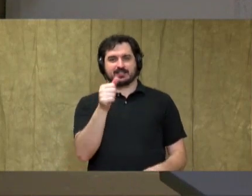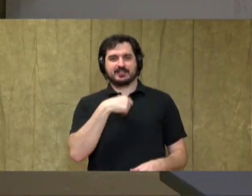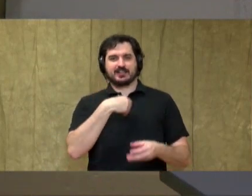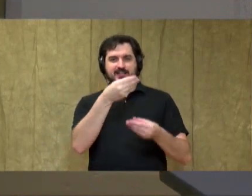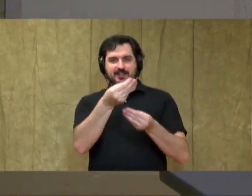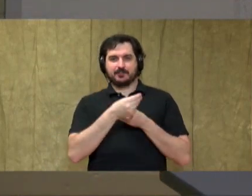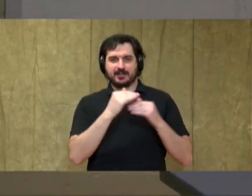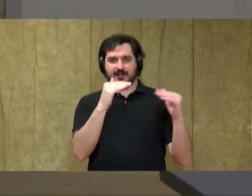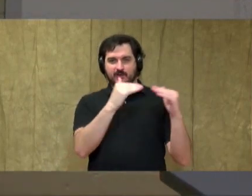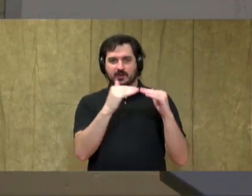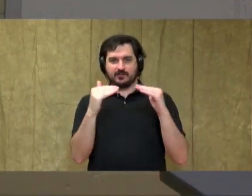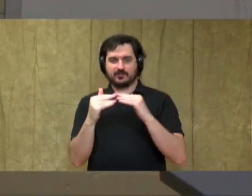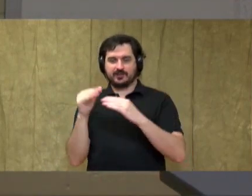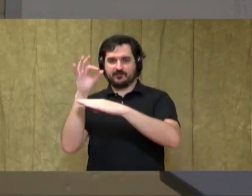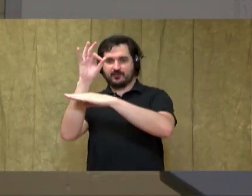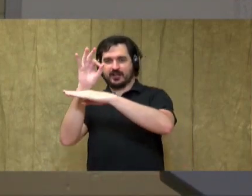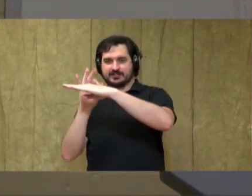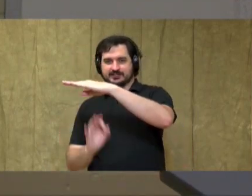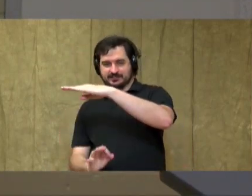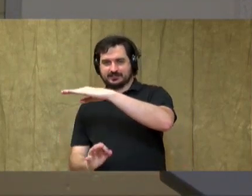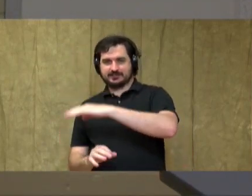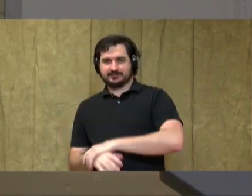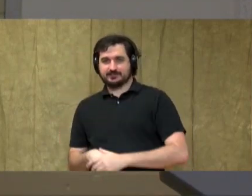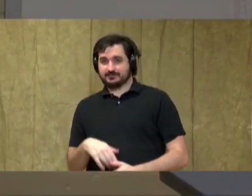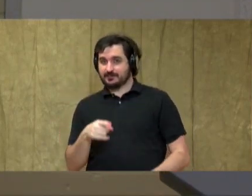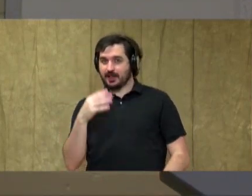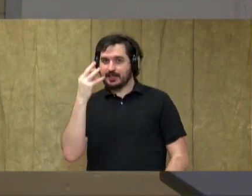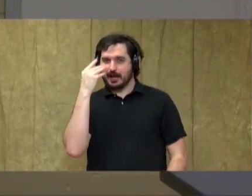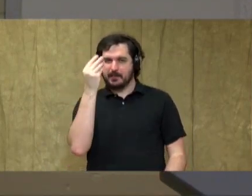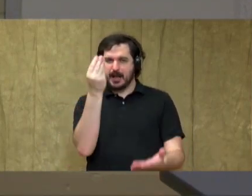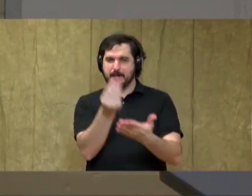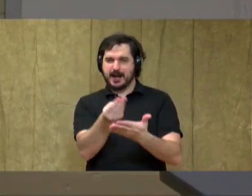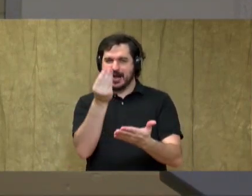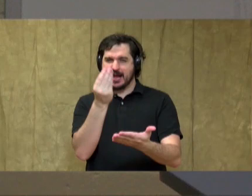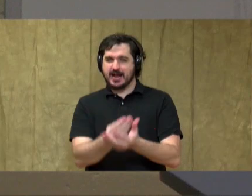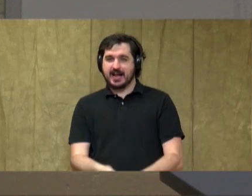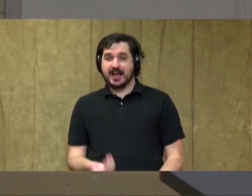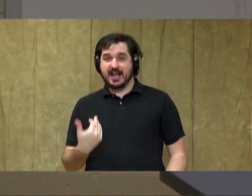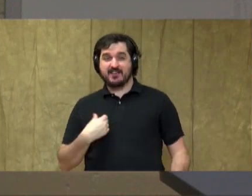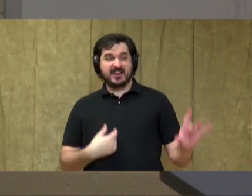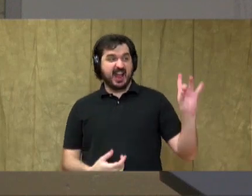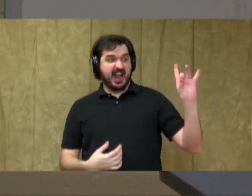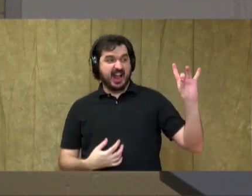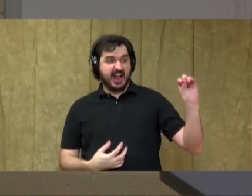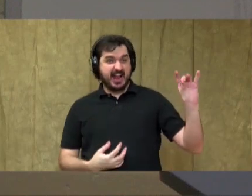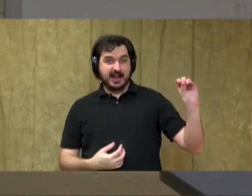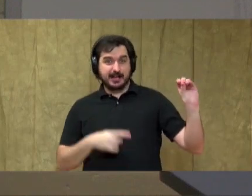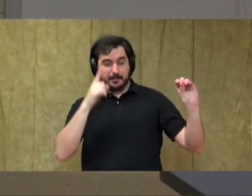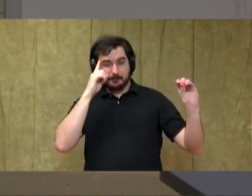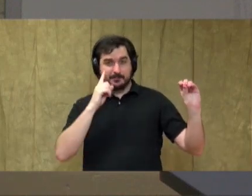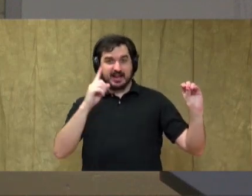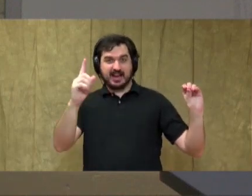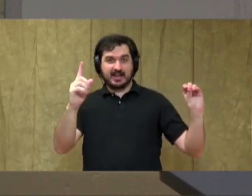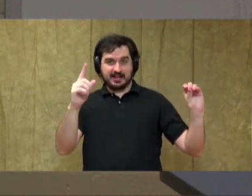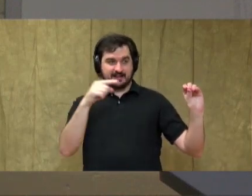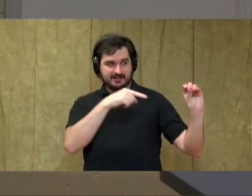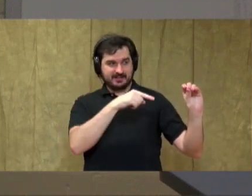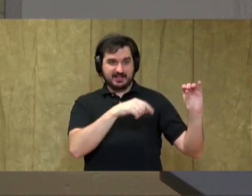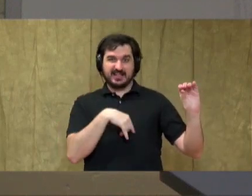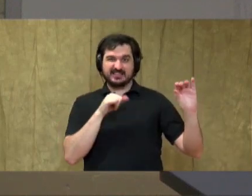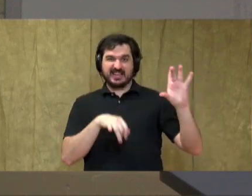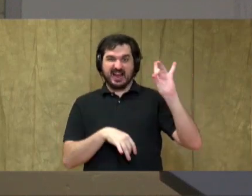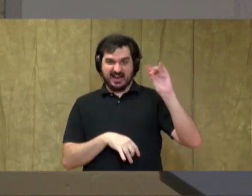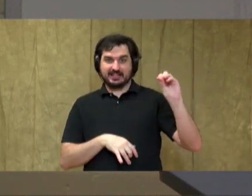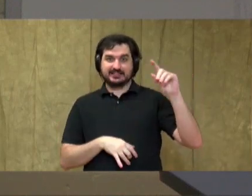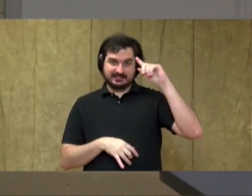fraction. So think about it. Think about our money. You have 80 pennies. That's 80 cents,